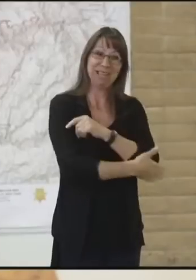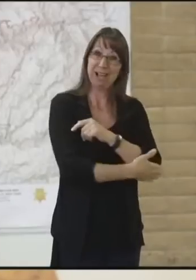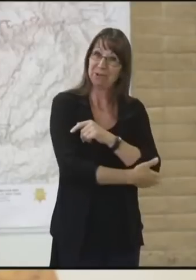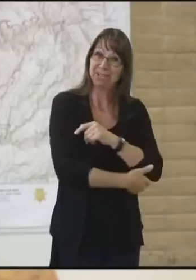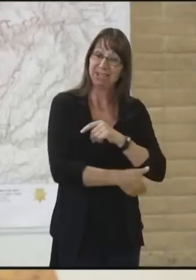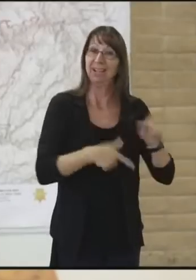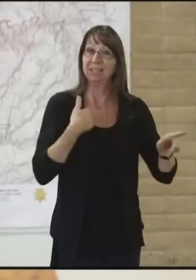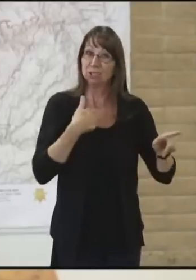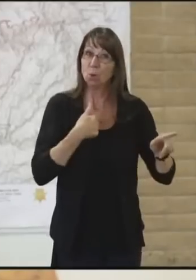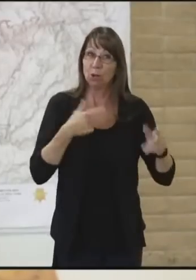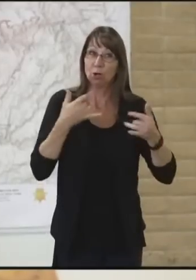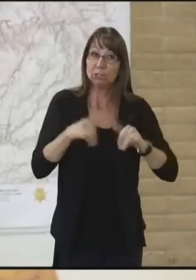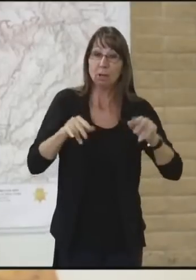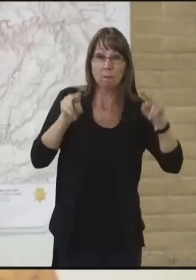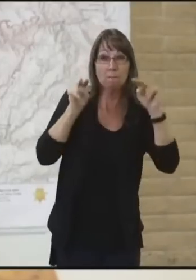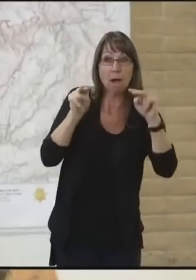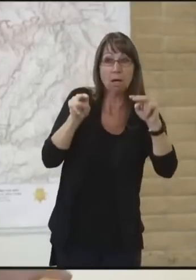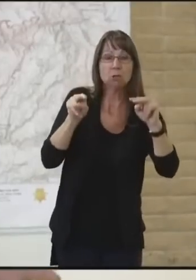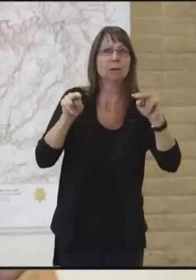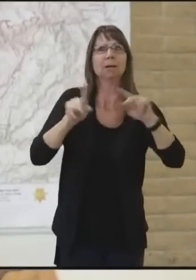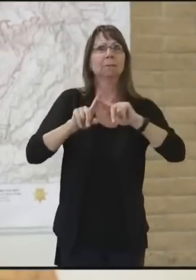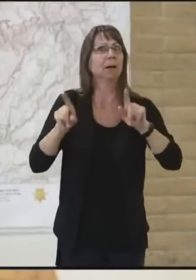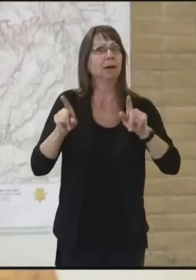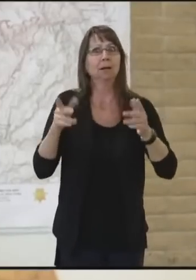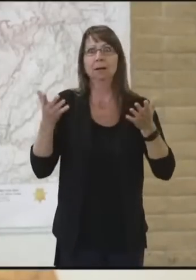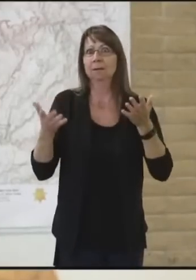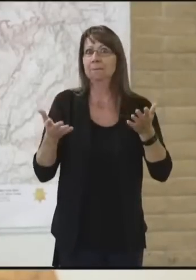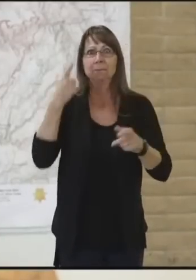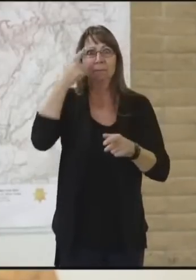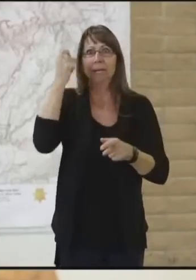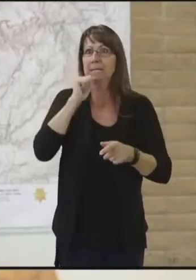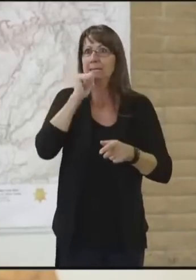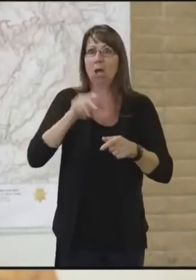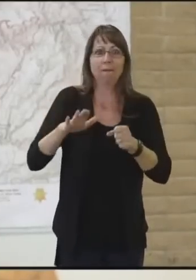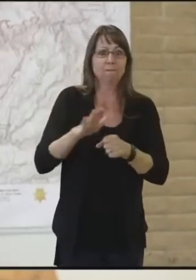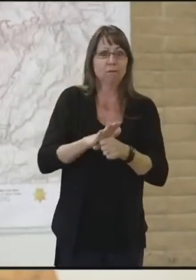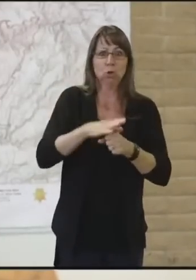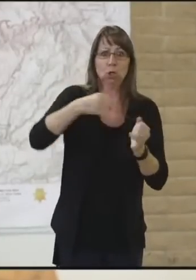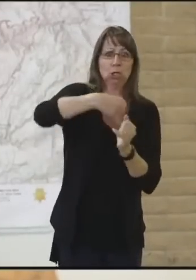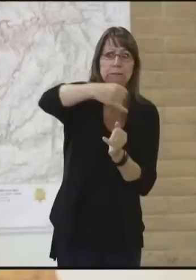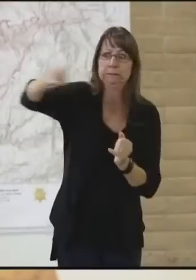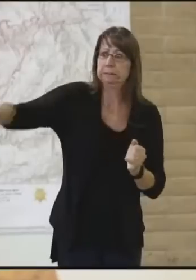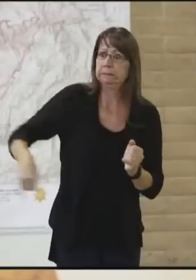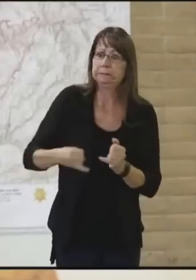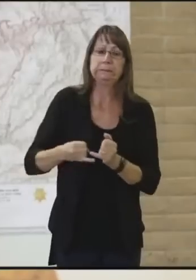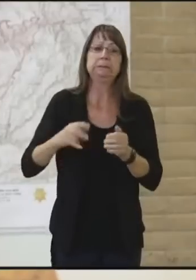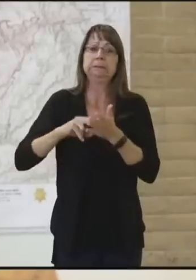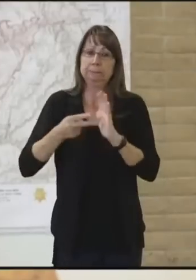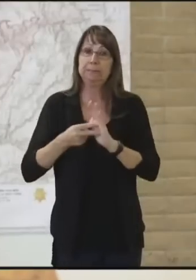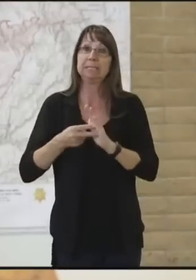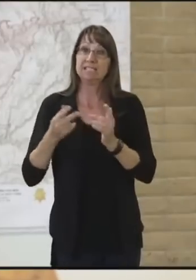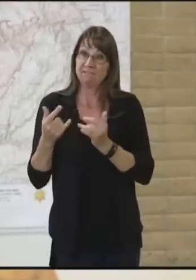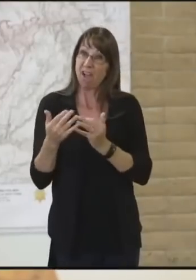there's still a high potential with the open line that the fire could spread, and it could spread rapidly.